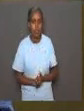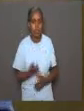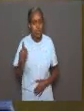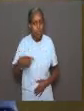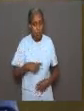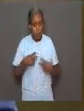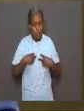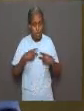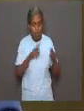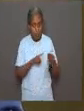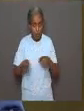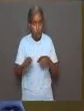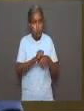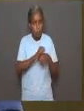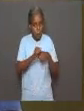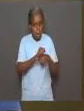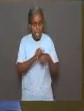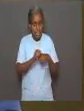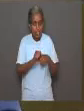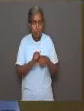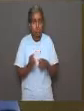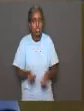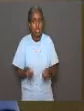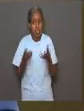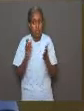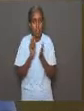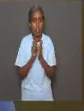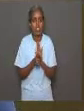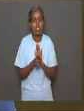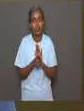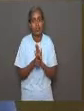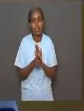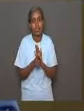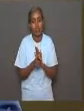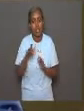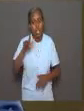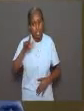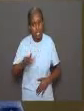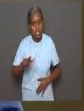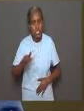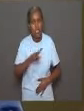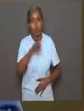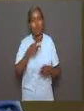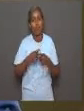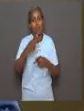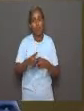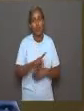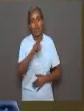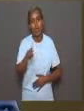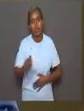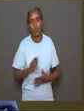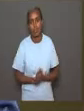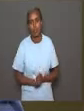We have also practiced with several examples of linear programming problems.